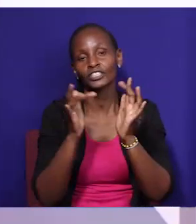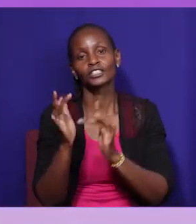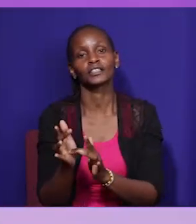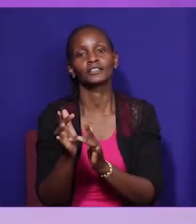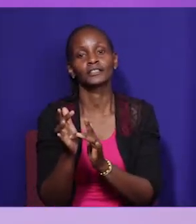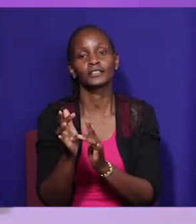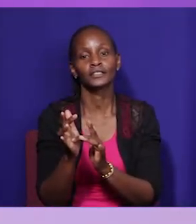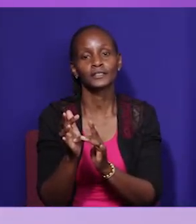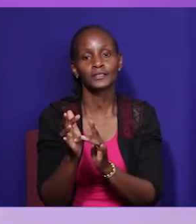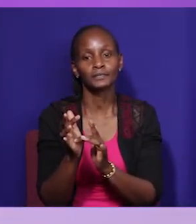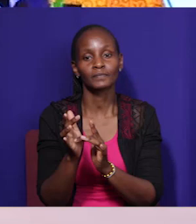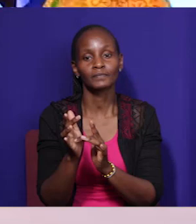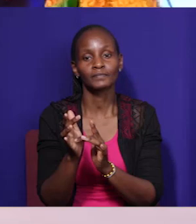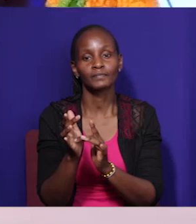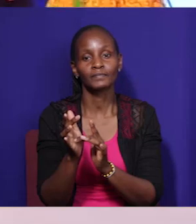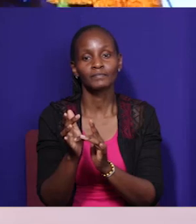follow me.